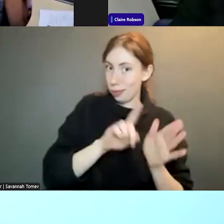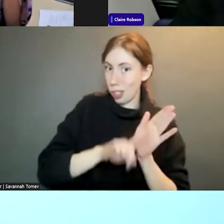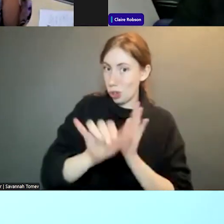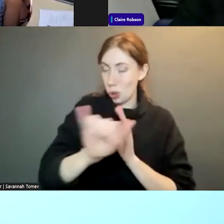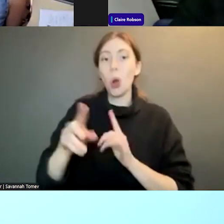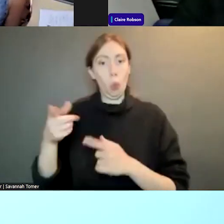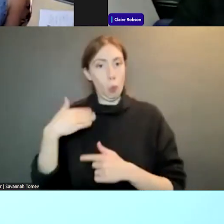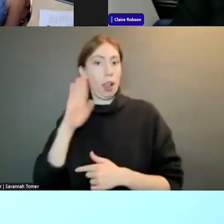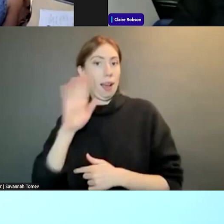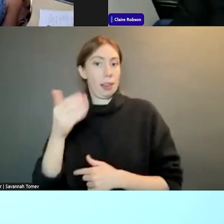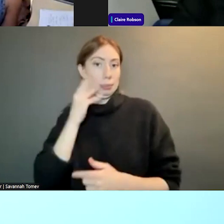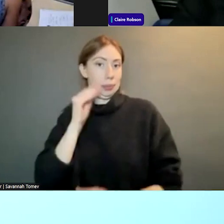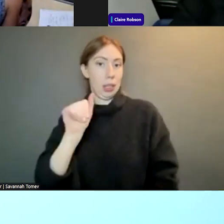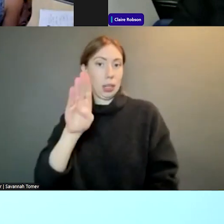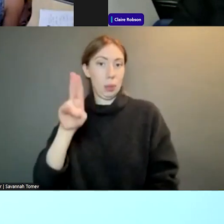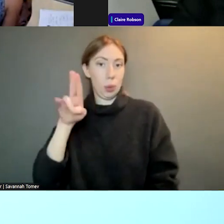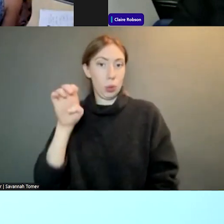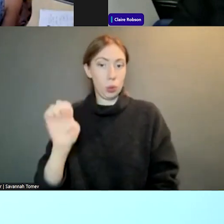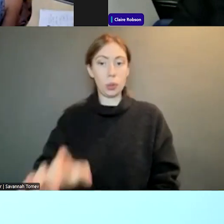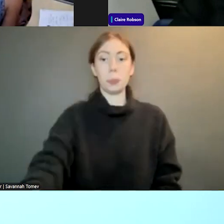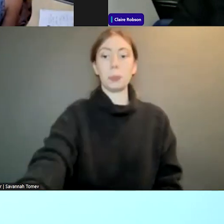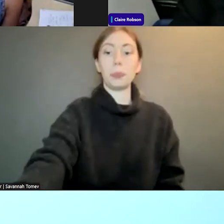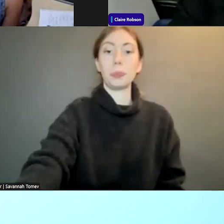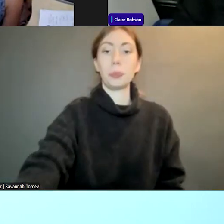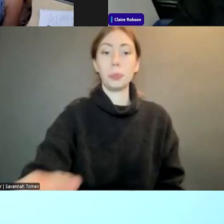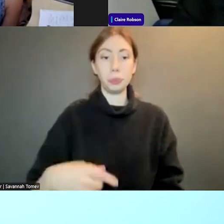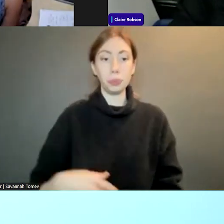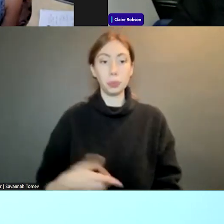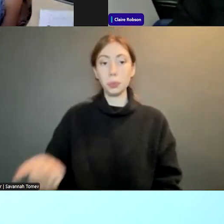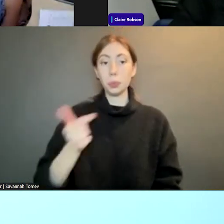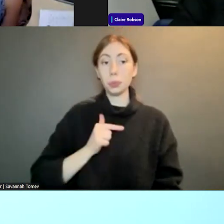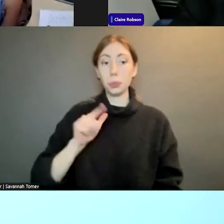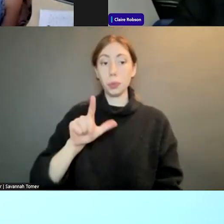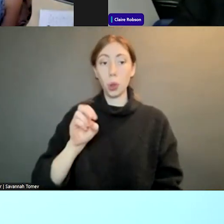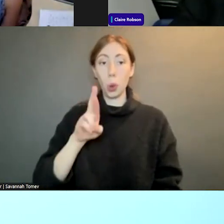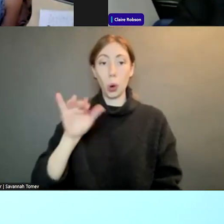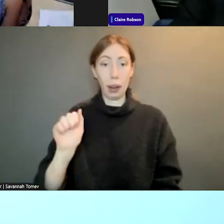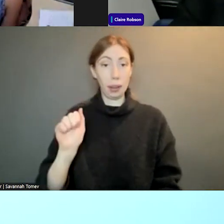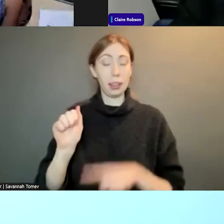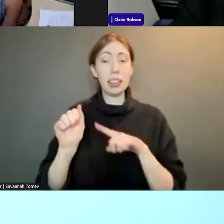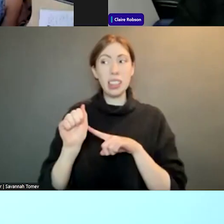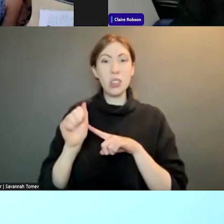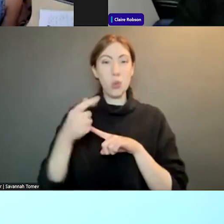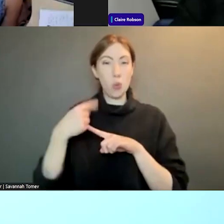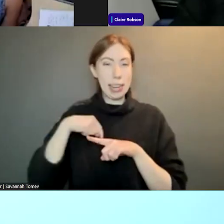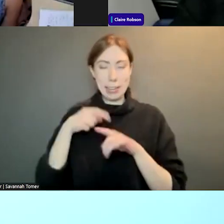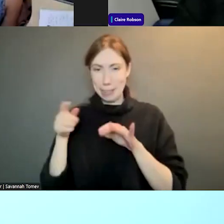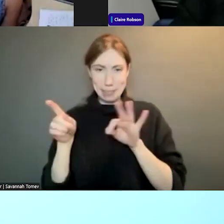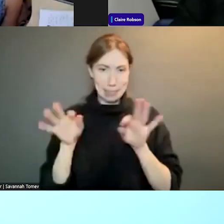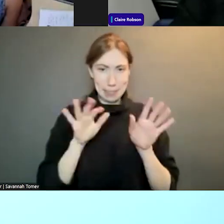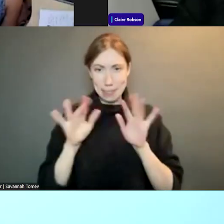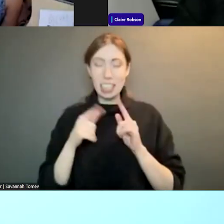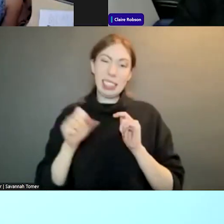well, we had to make a choice, and there were a relatively small number of bisexual people, even though